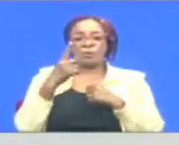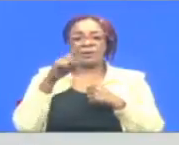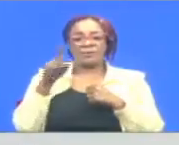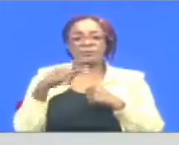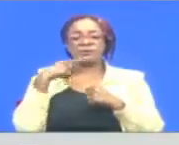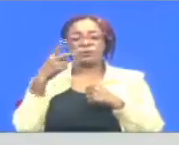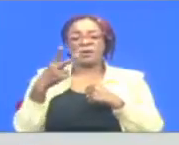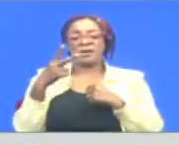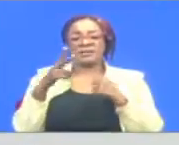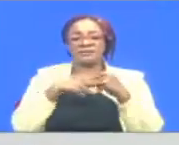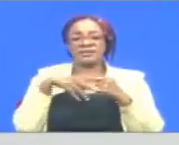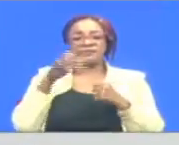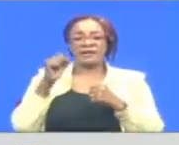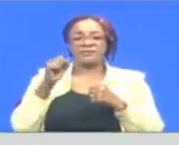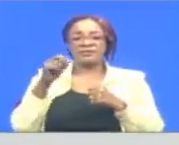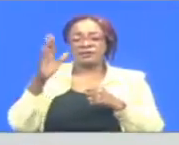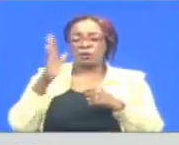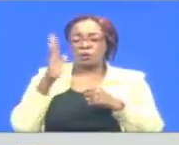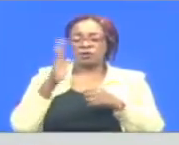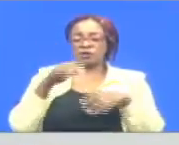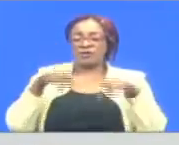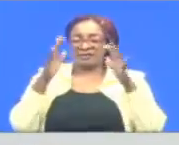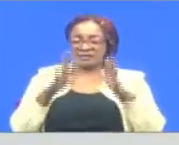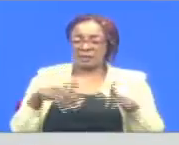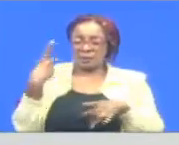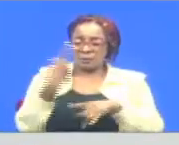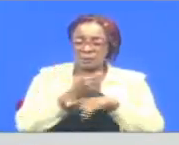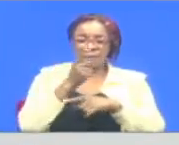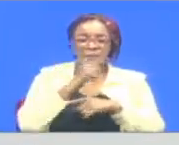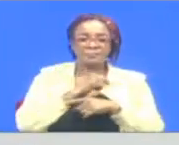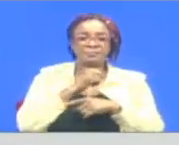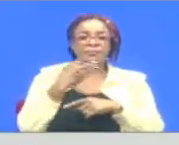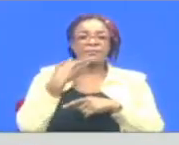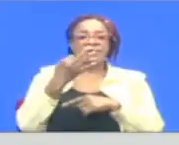191,275 security officers have been fully vaccinated, while